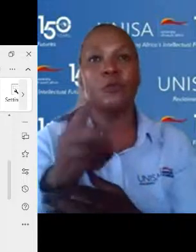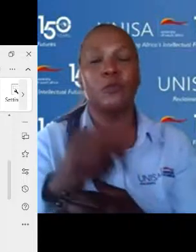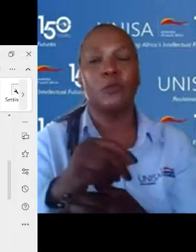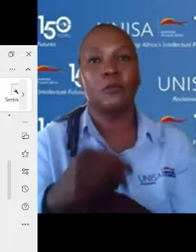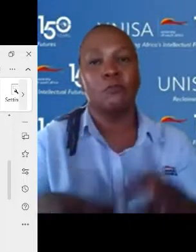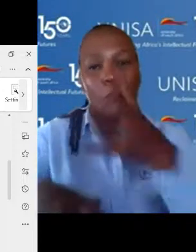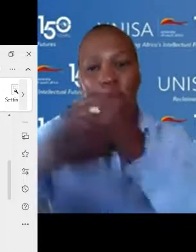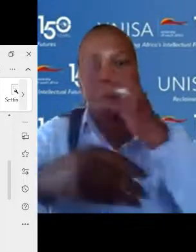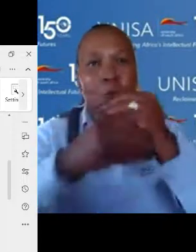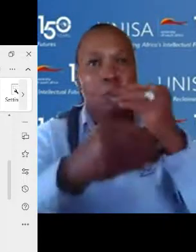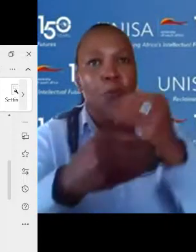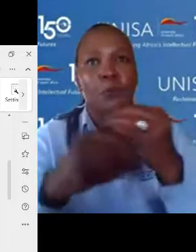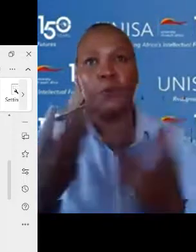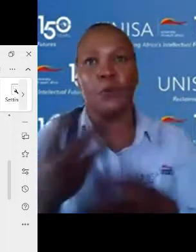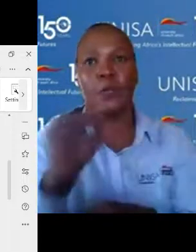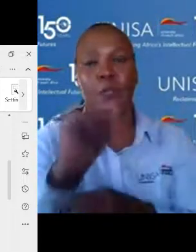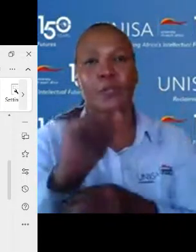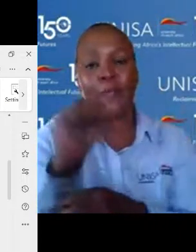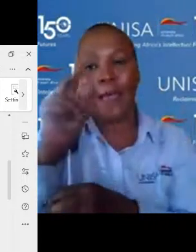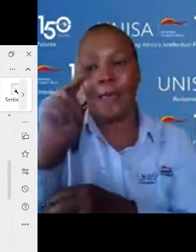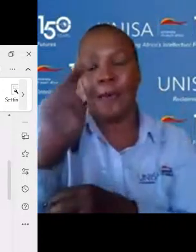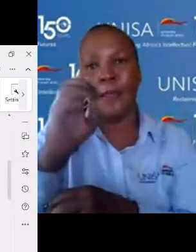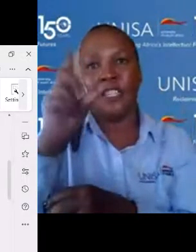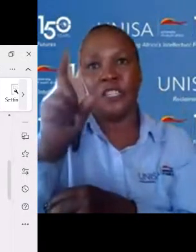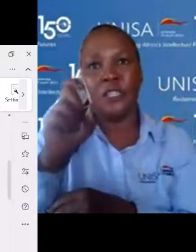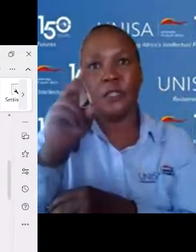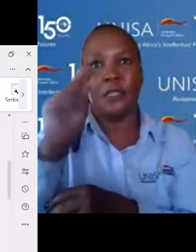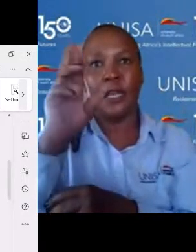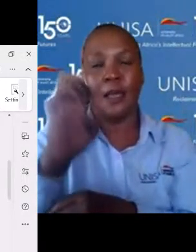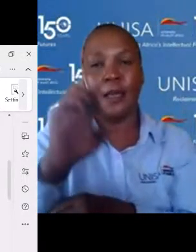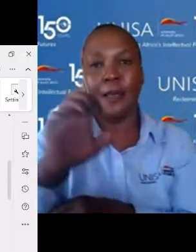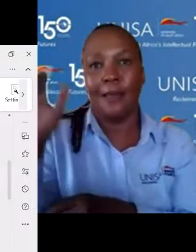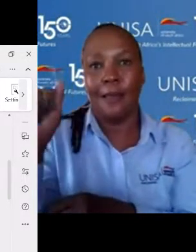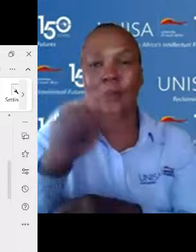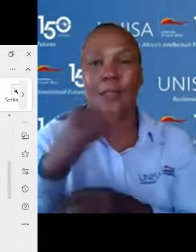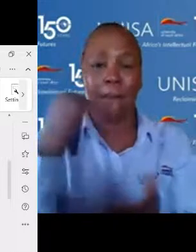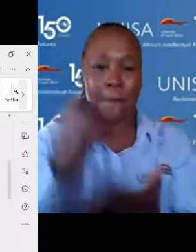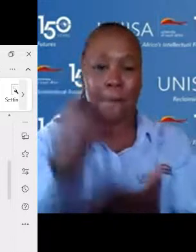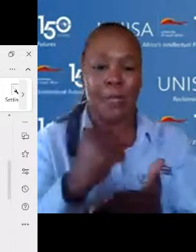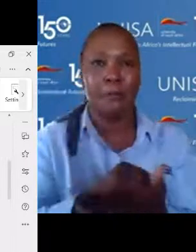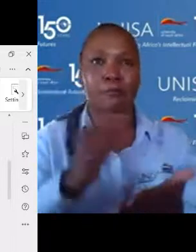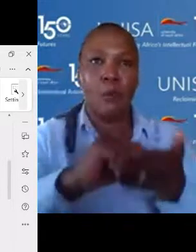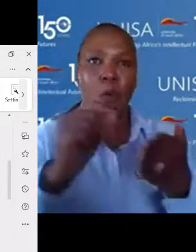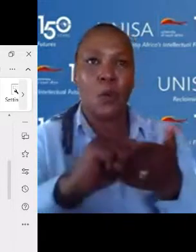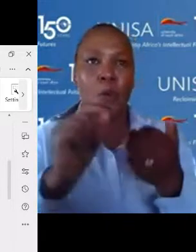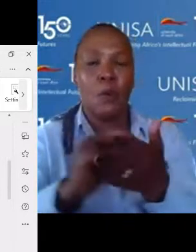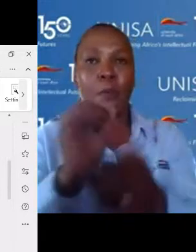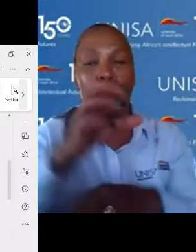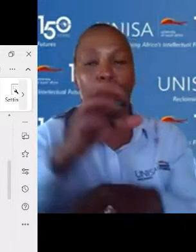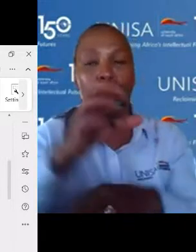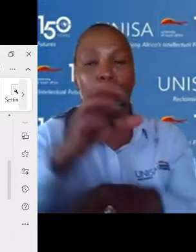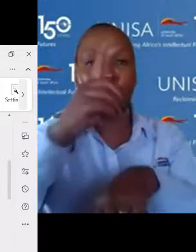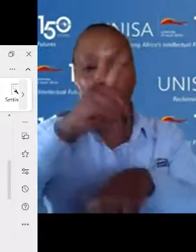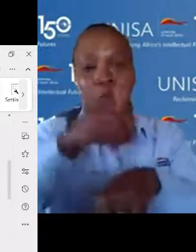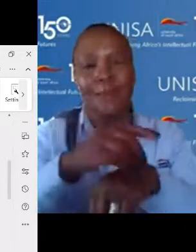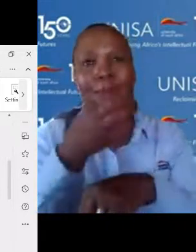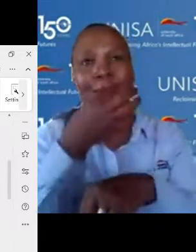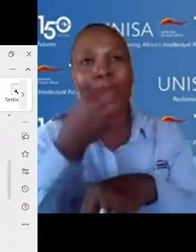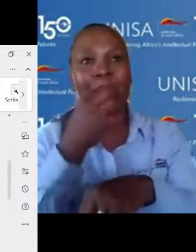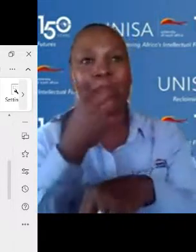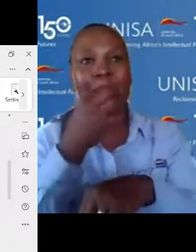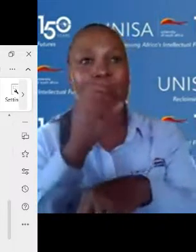an annexure A. The annexure A must be completed by your doctor stating your